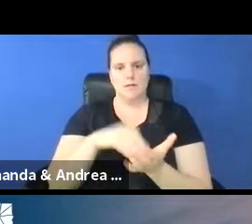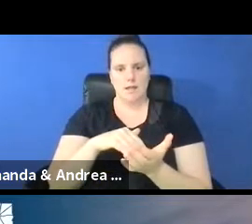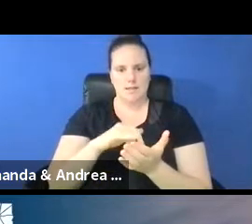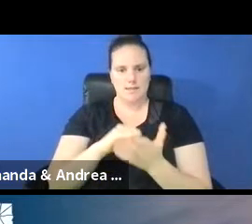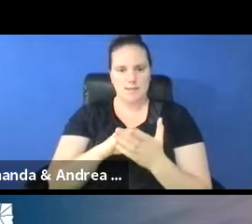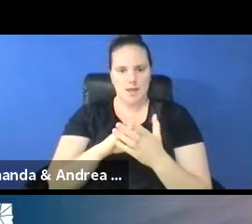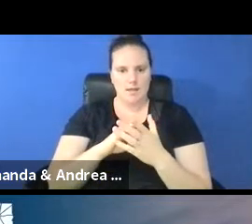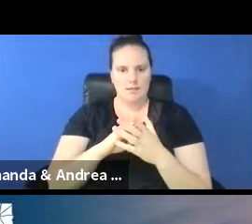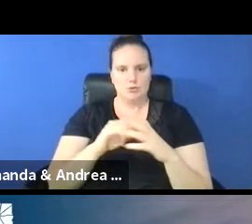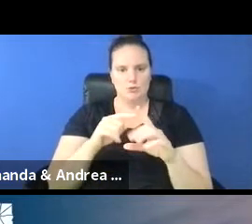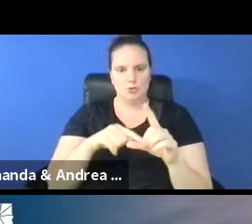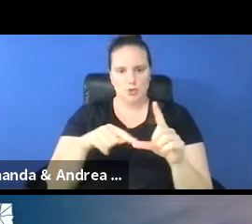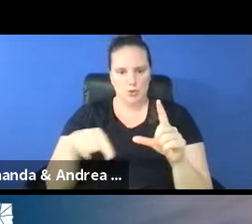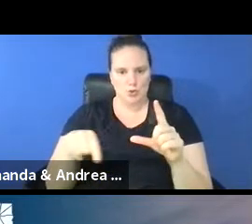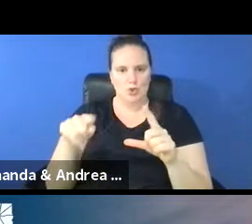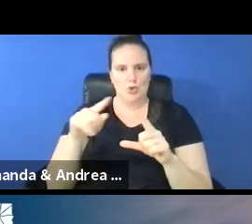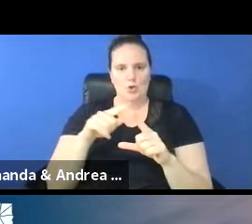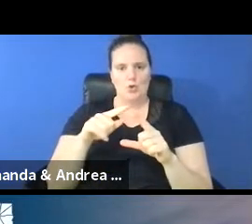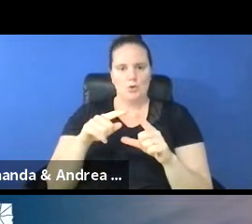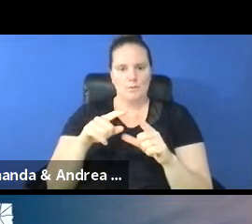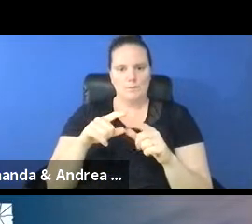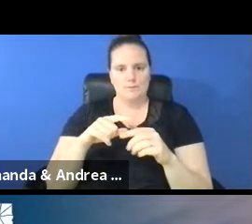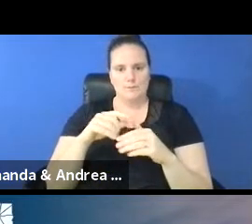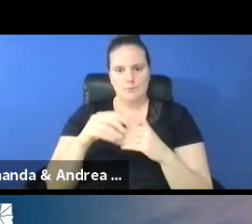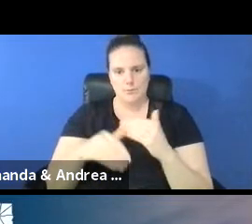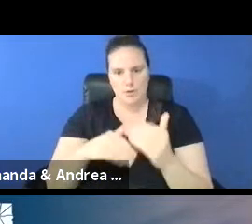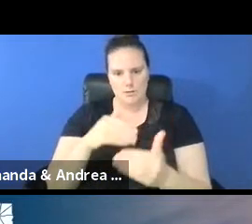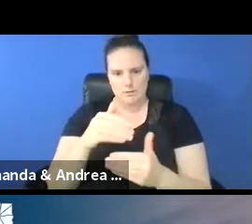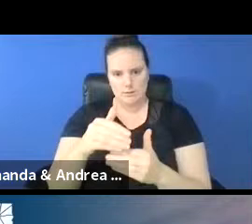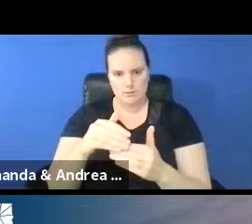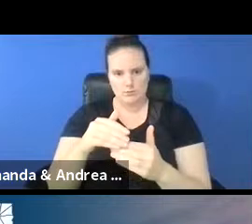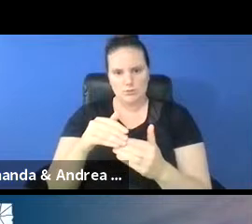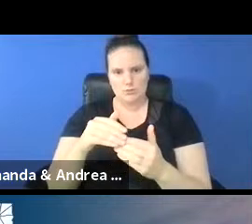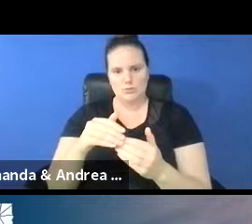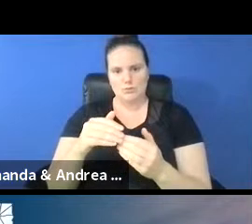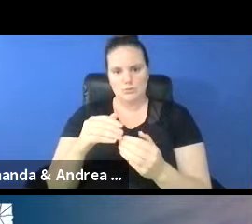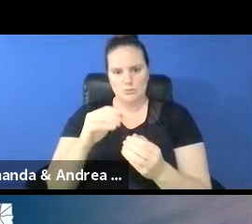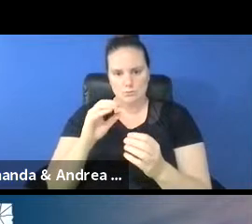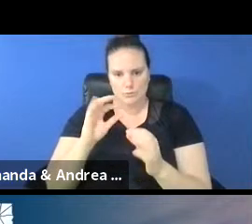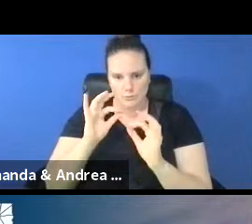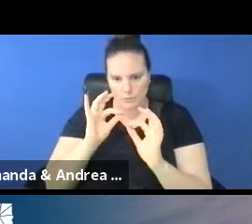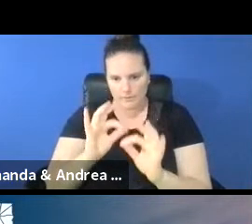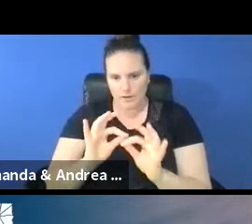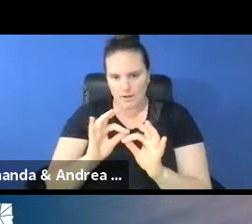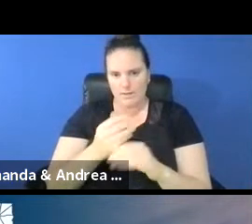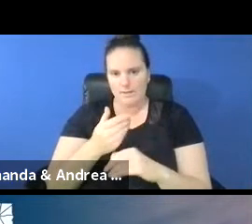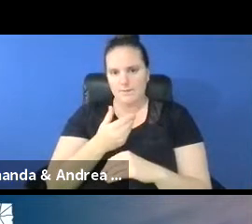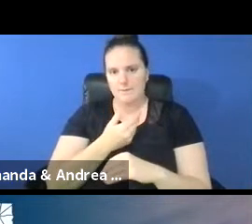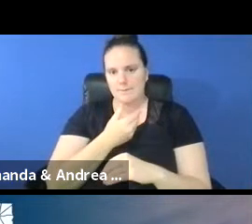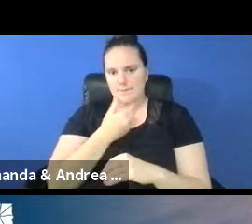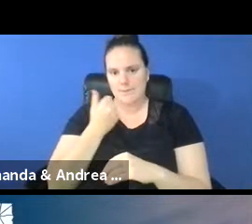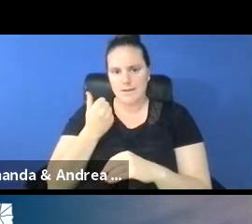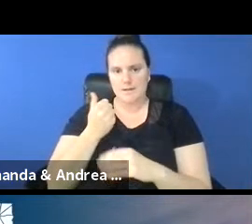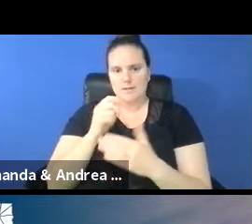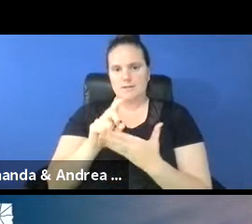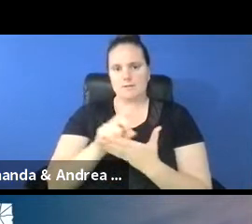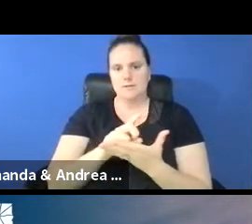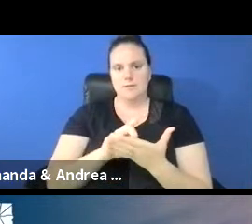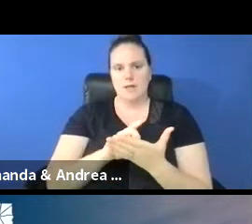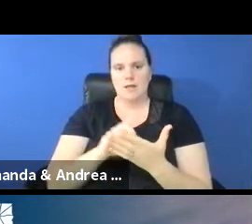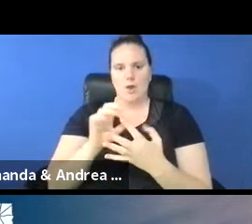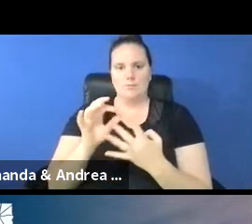circle of iterative processes to refine and come out with the best design